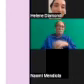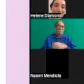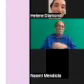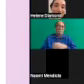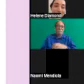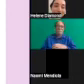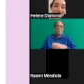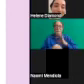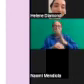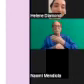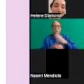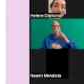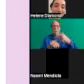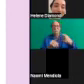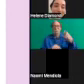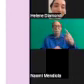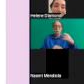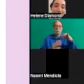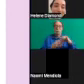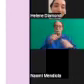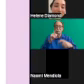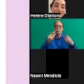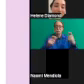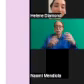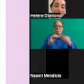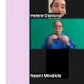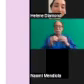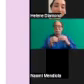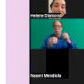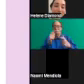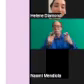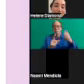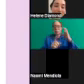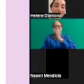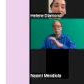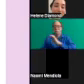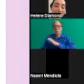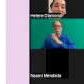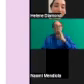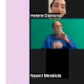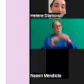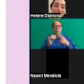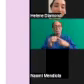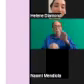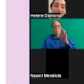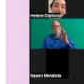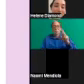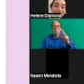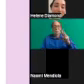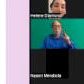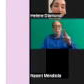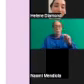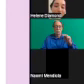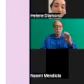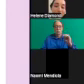song from there, one of the big production numbers, and the main character. So we don't talk about Bruno. So for